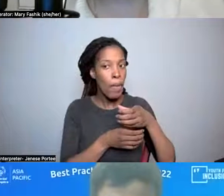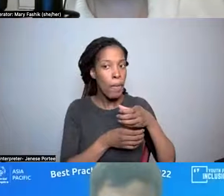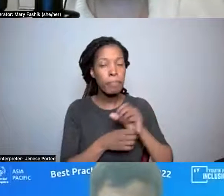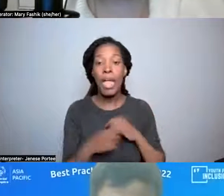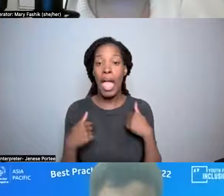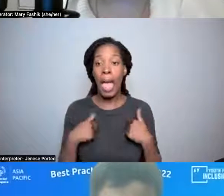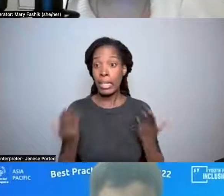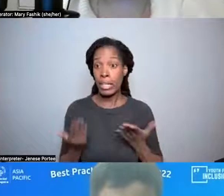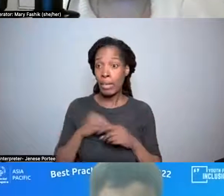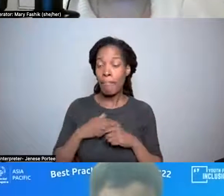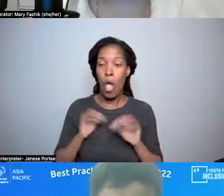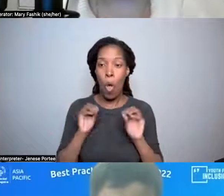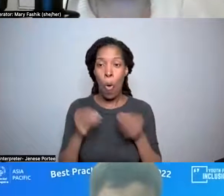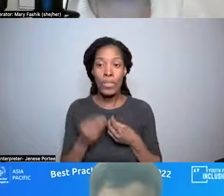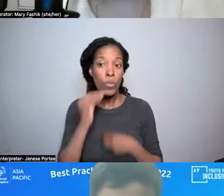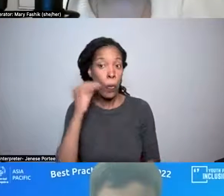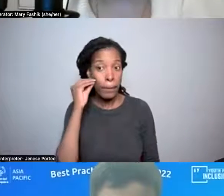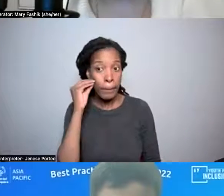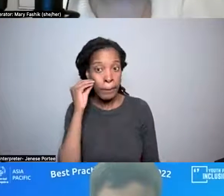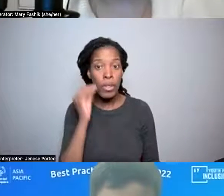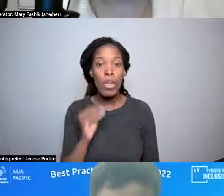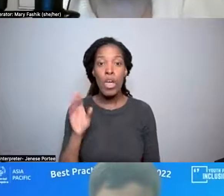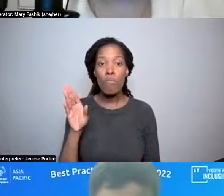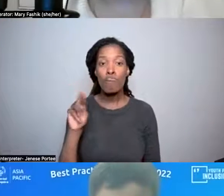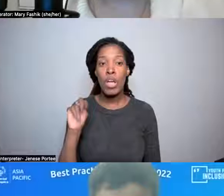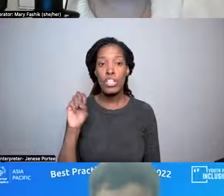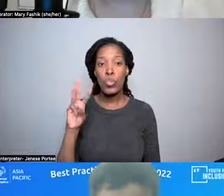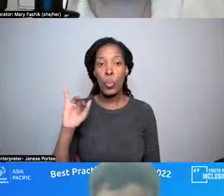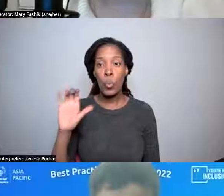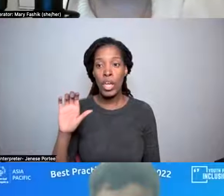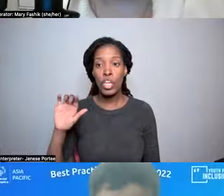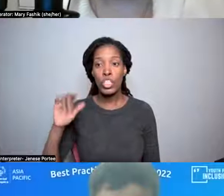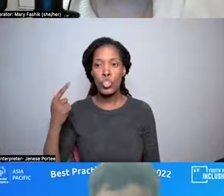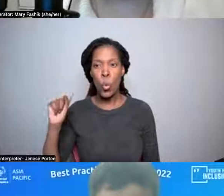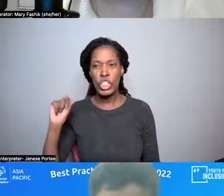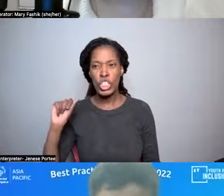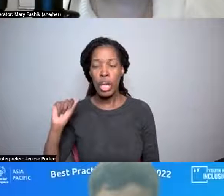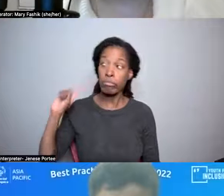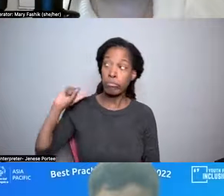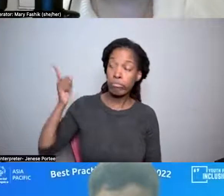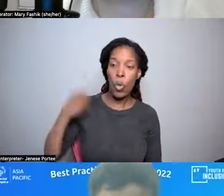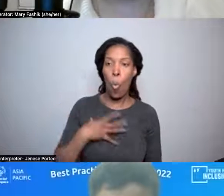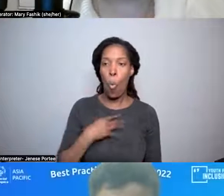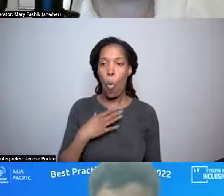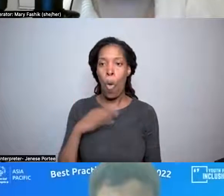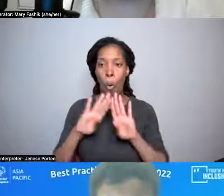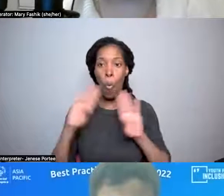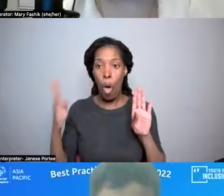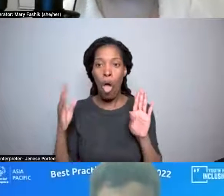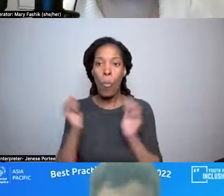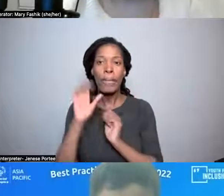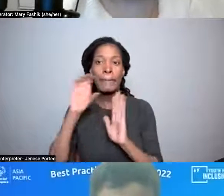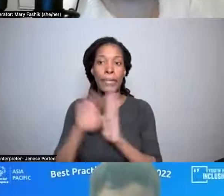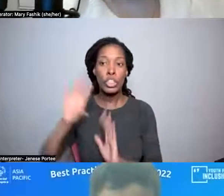my home office in Brunswick, Georgia, which has white walls and art on the